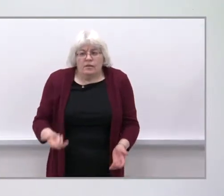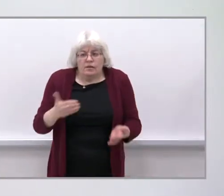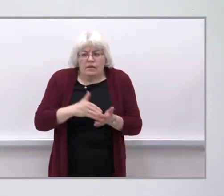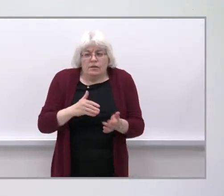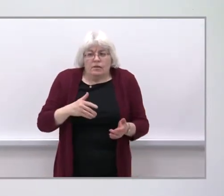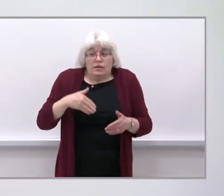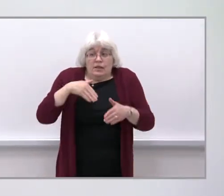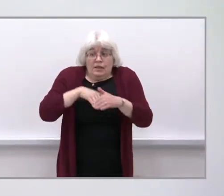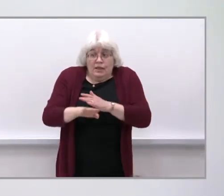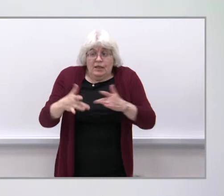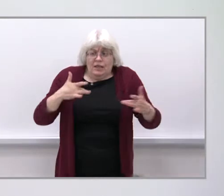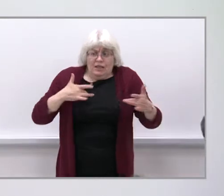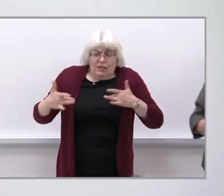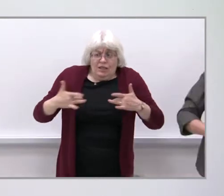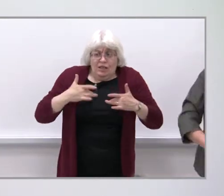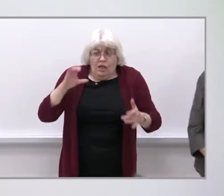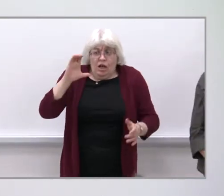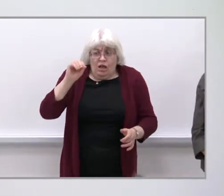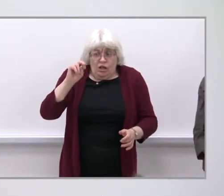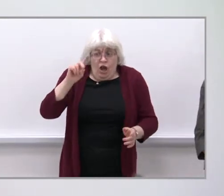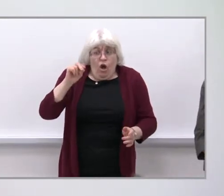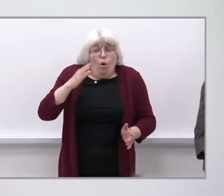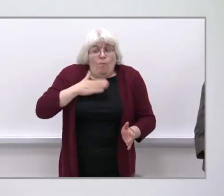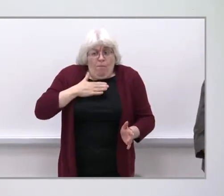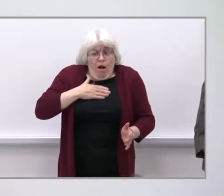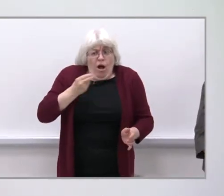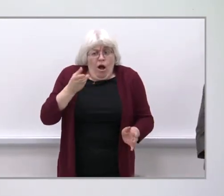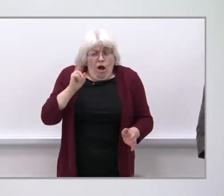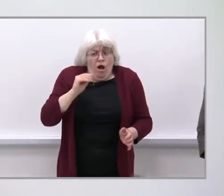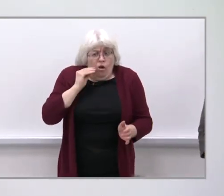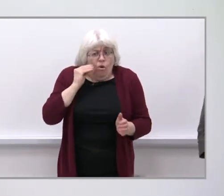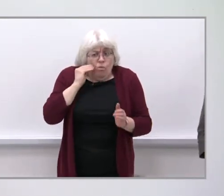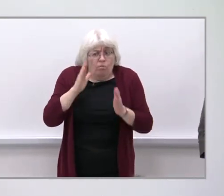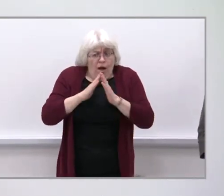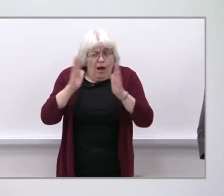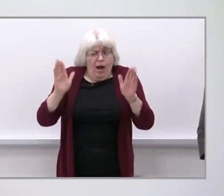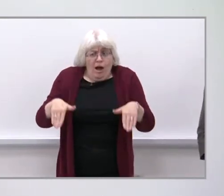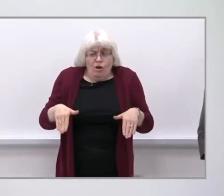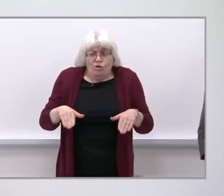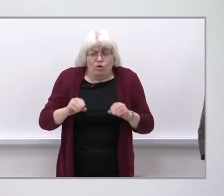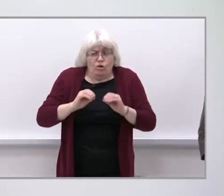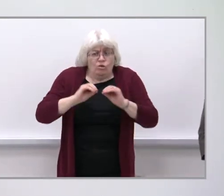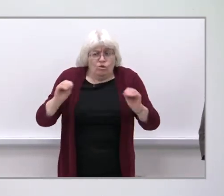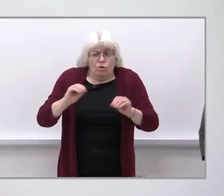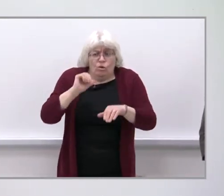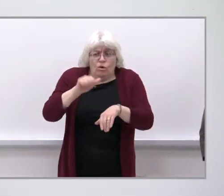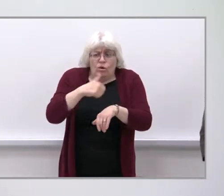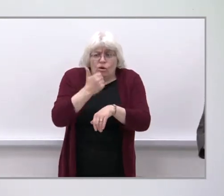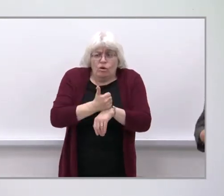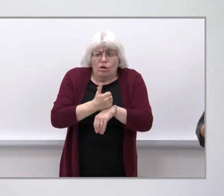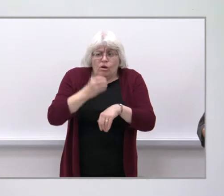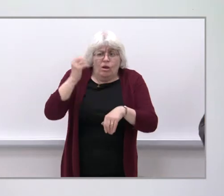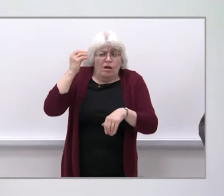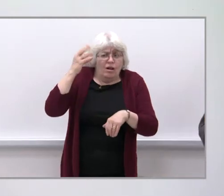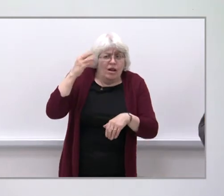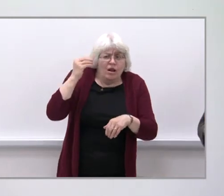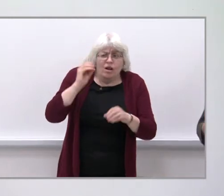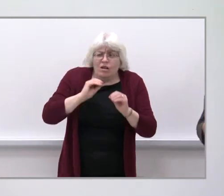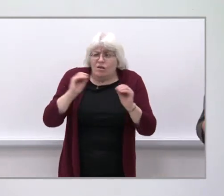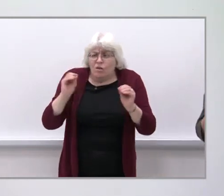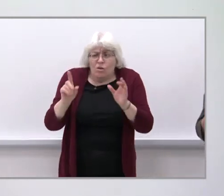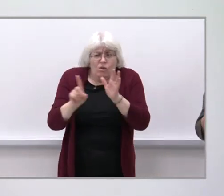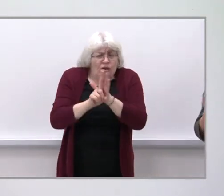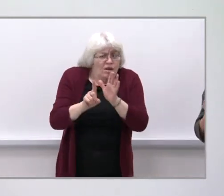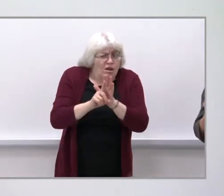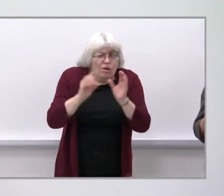The concern I have with that is that I have a condo and I don't have